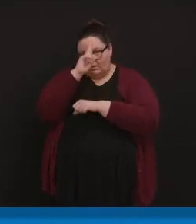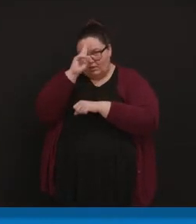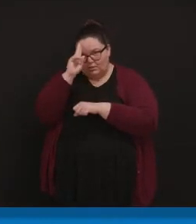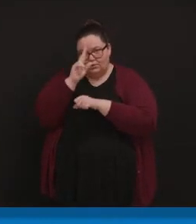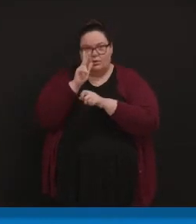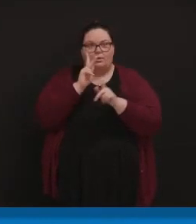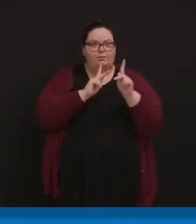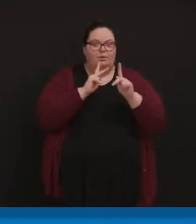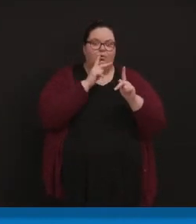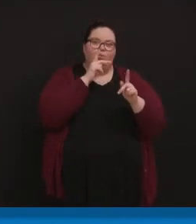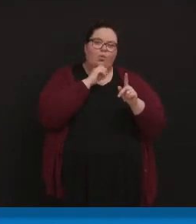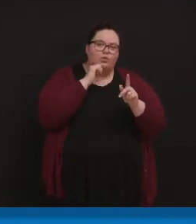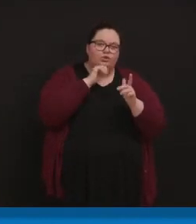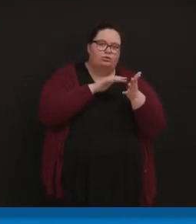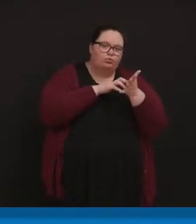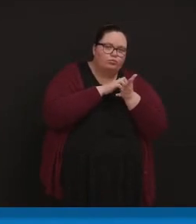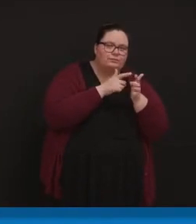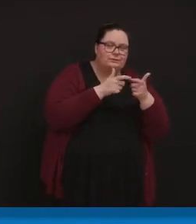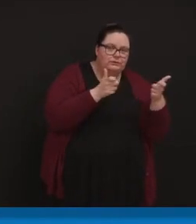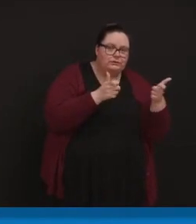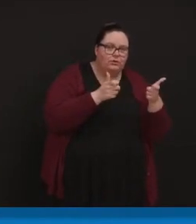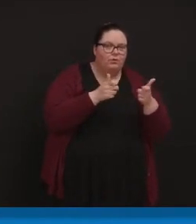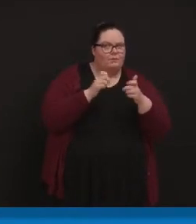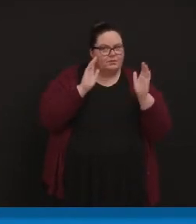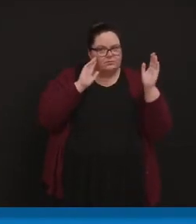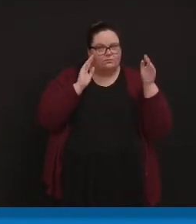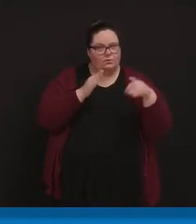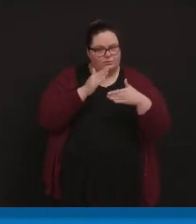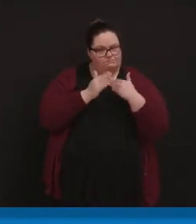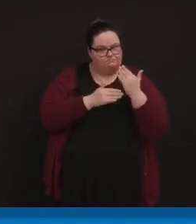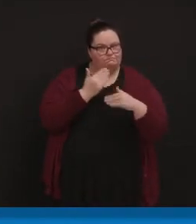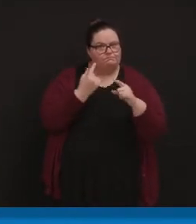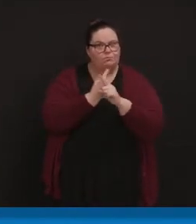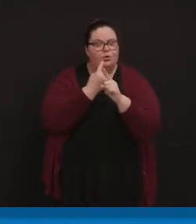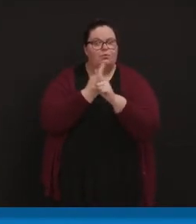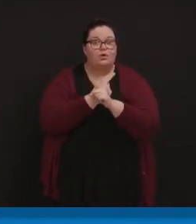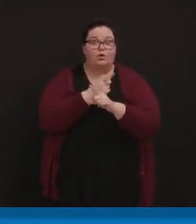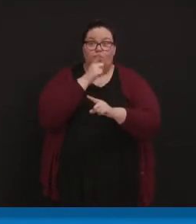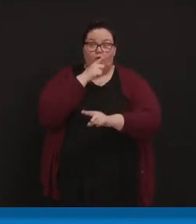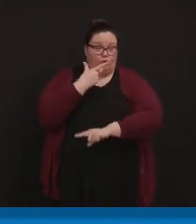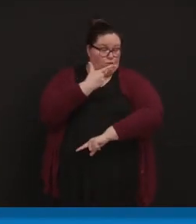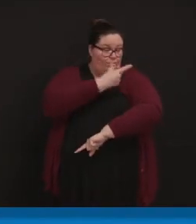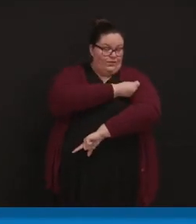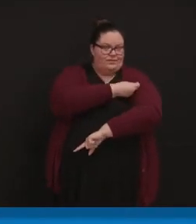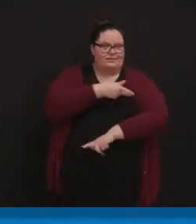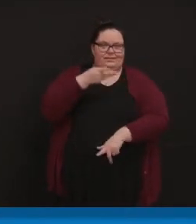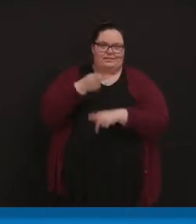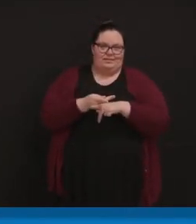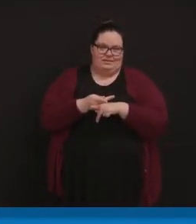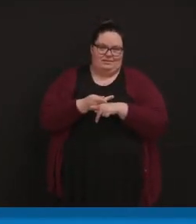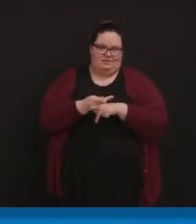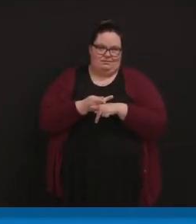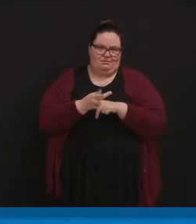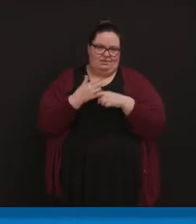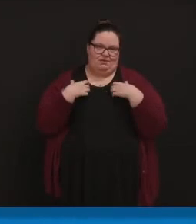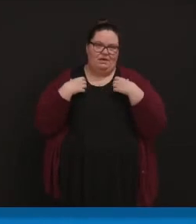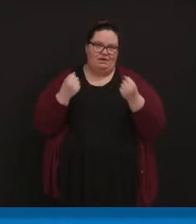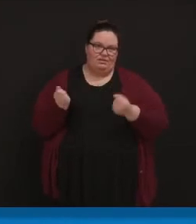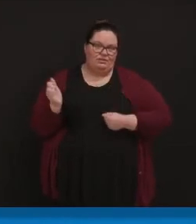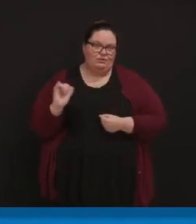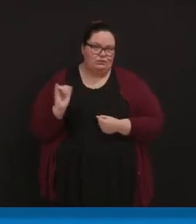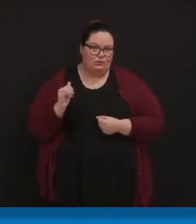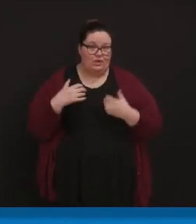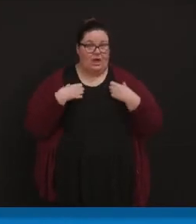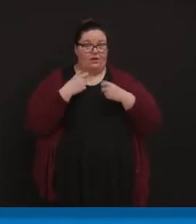our vaccination effort. We must ensure that those who are giving the vaccines remain healthy. We must make sure